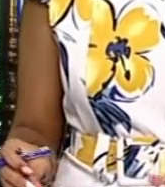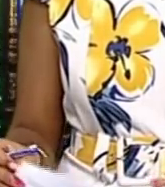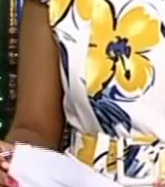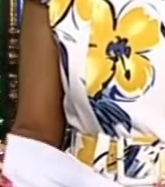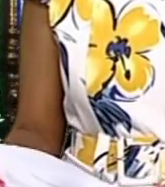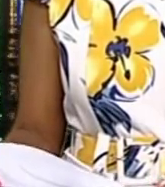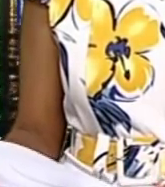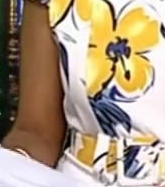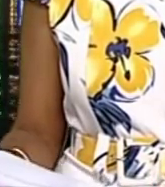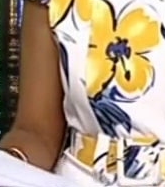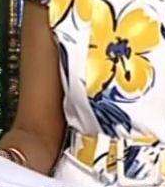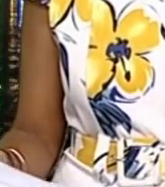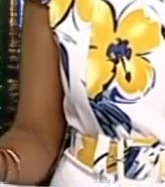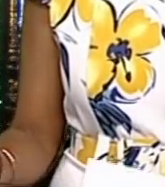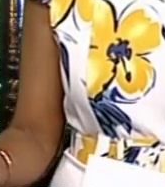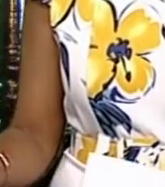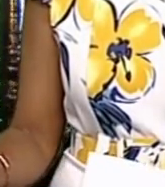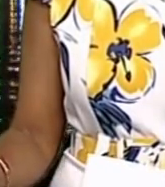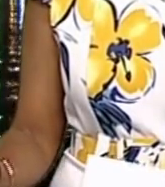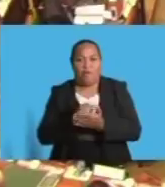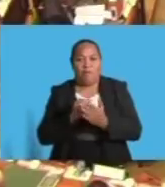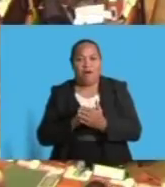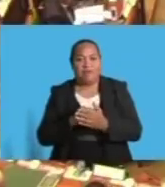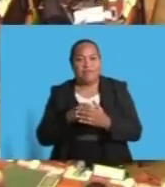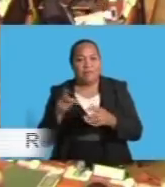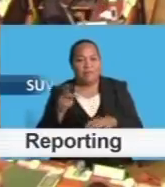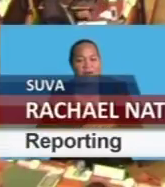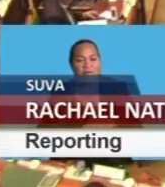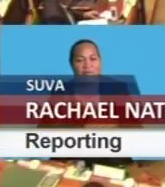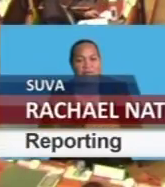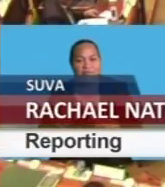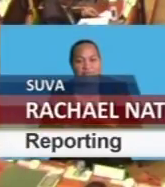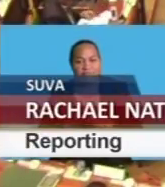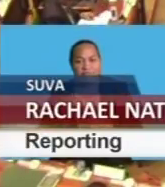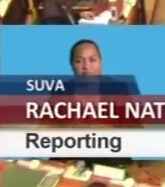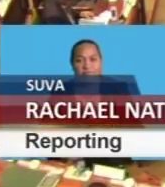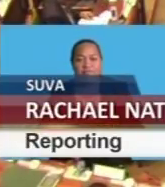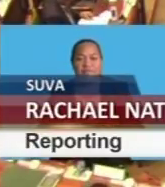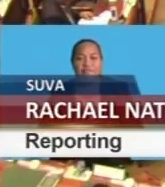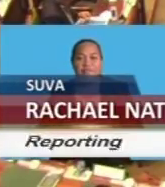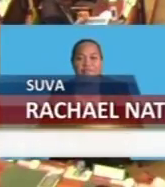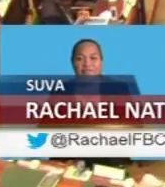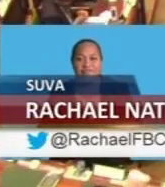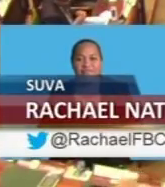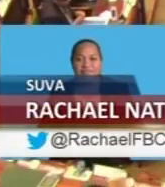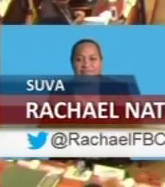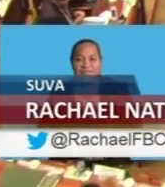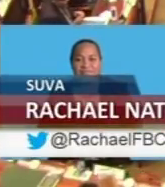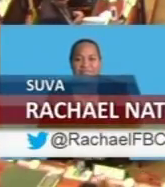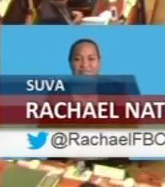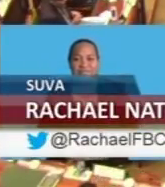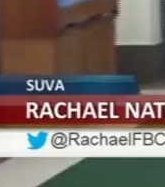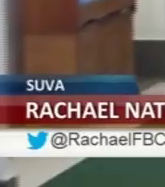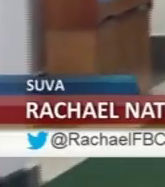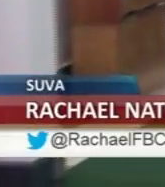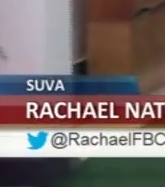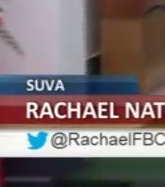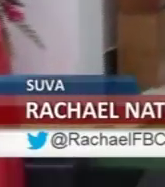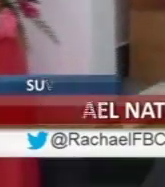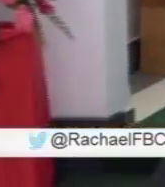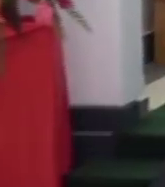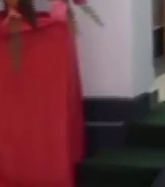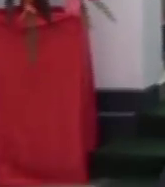figures. Rachel Nath has more. The Economy Minister expressed his disappointment over the lack of